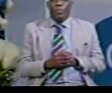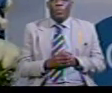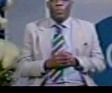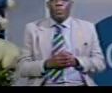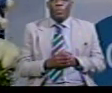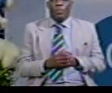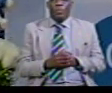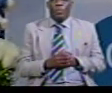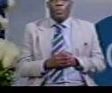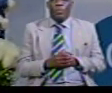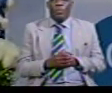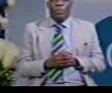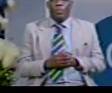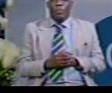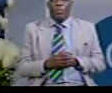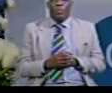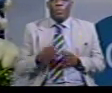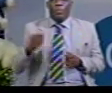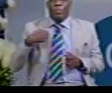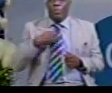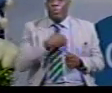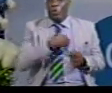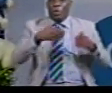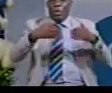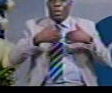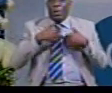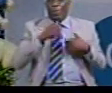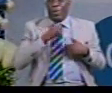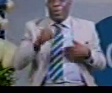un père. We have a father.